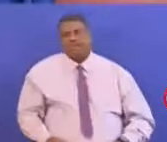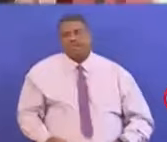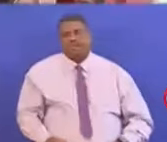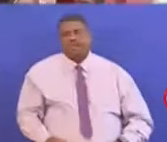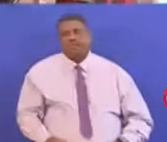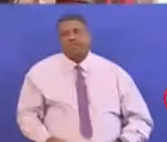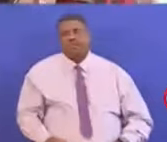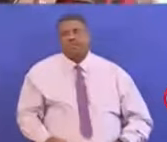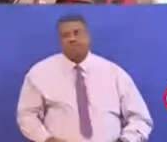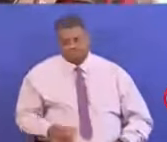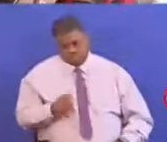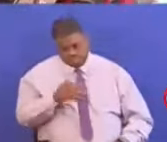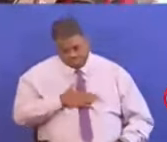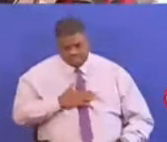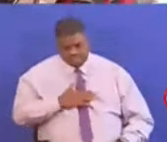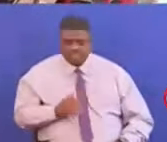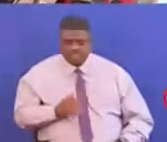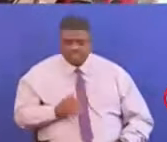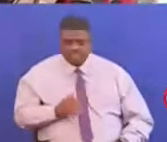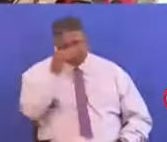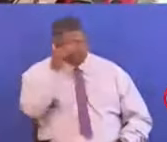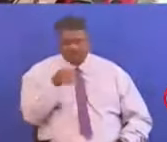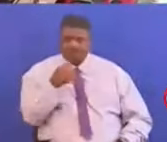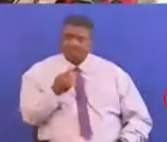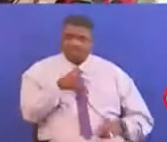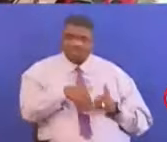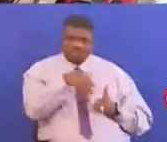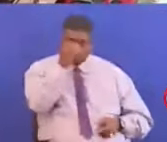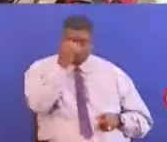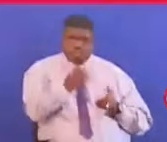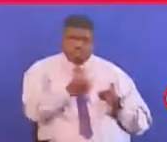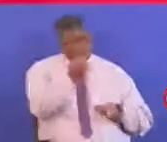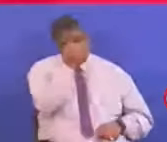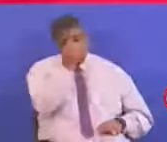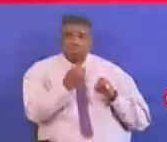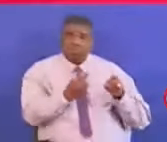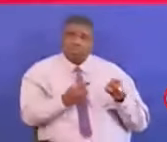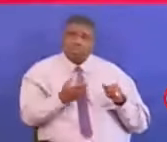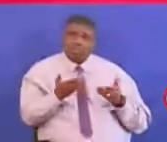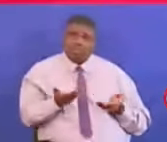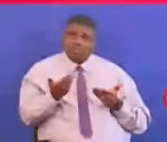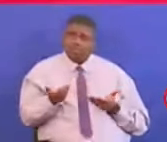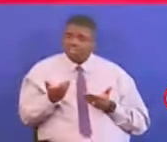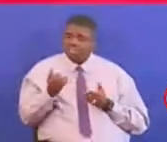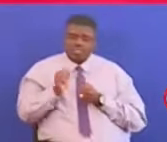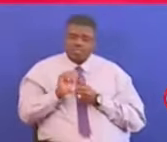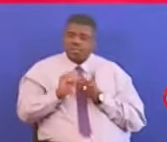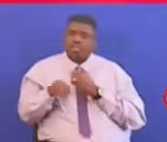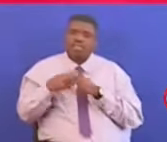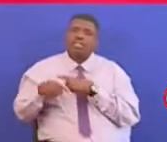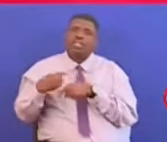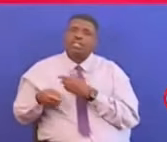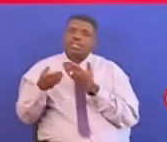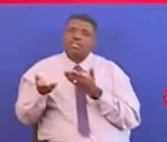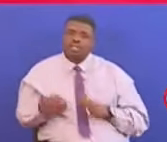Thank you so much. I think the first thing that I have to do is to learn and understand what has been going on. That would be the first